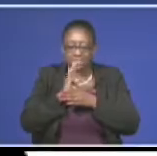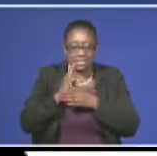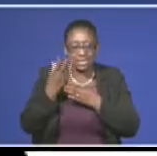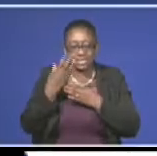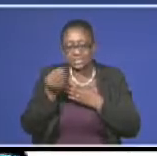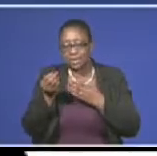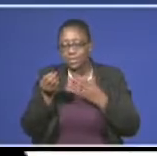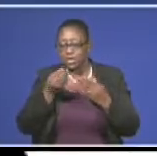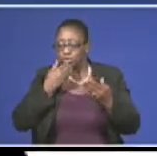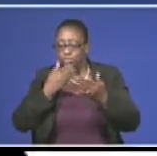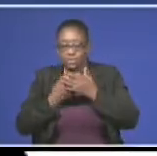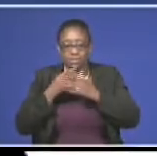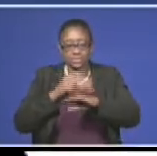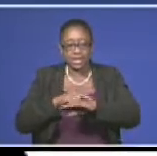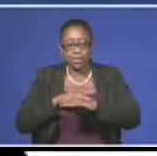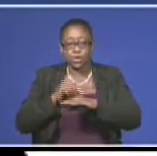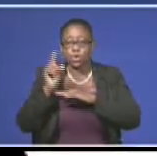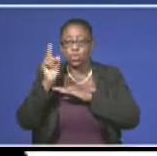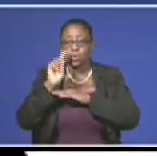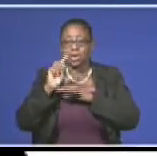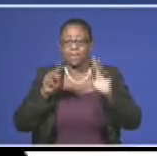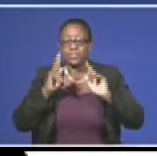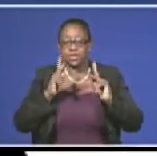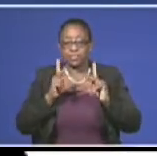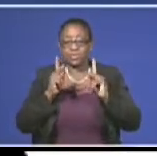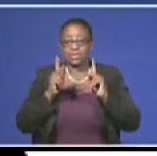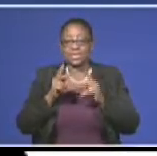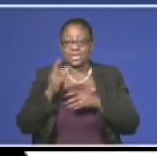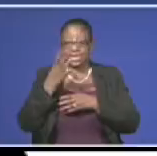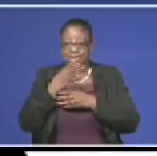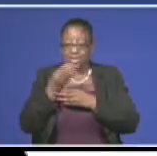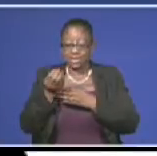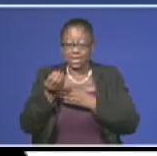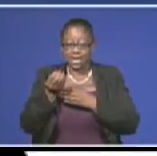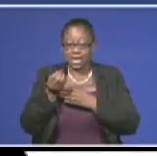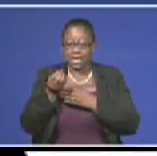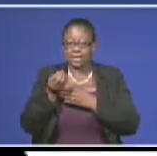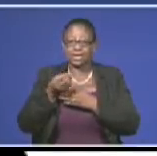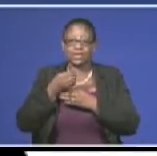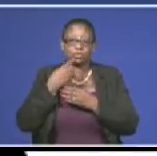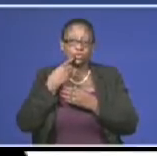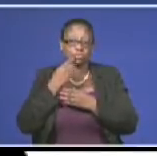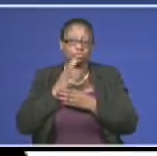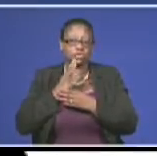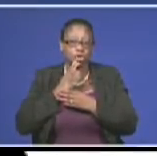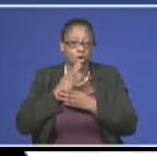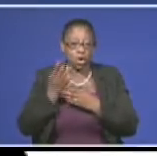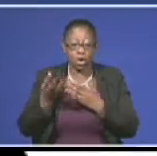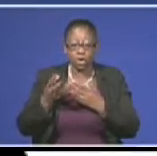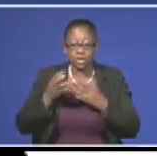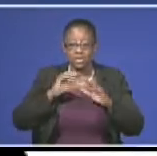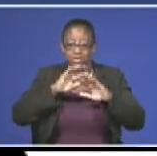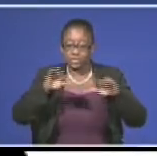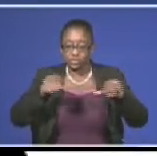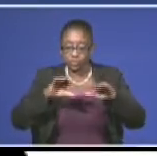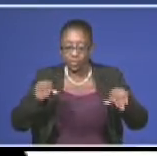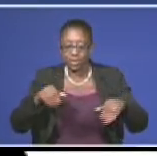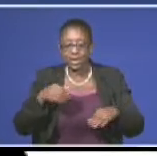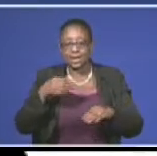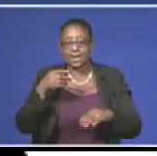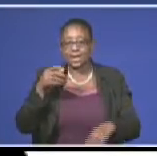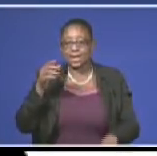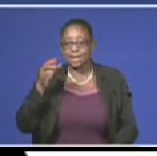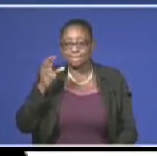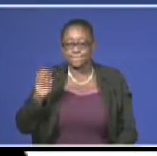business/attraction that members of the community can share in and profit from. You gave the example, as we talked off camera, about the swimming pigs in